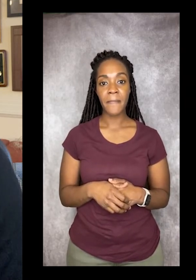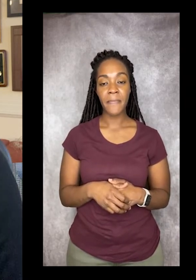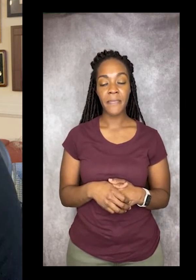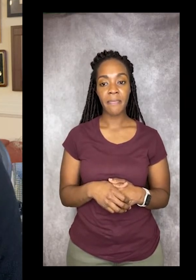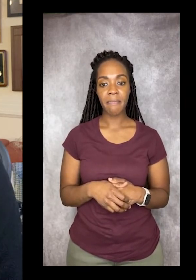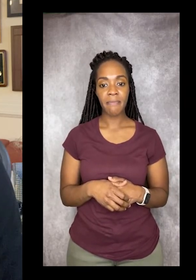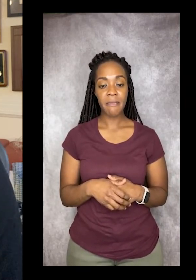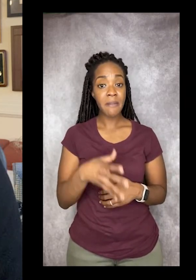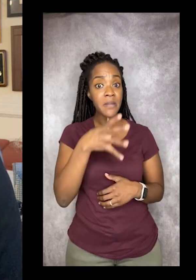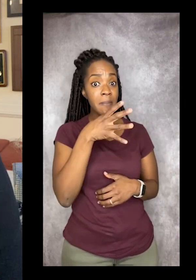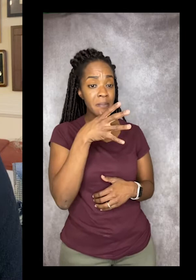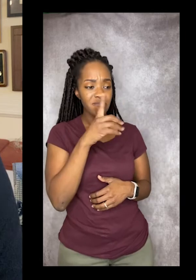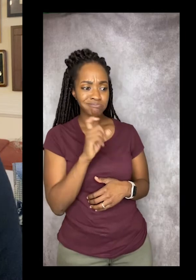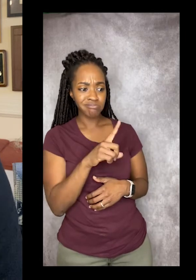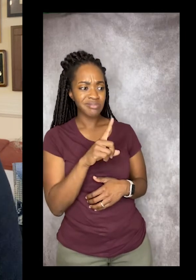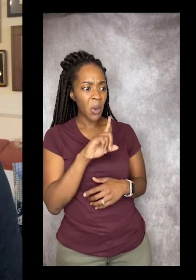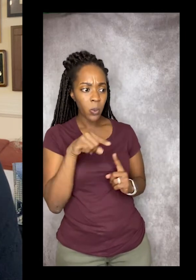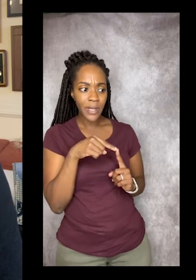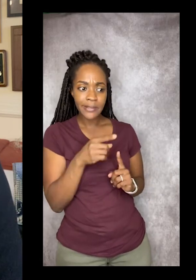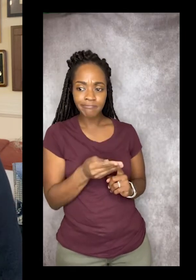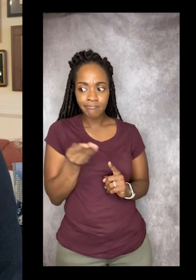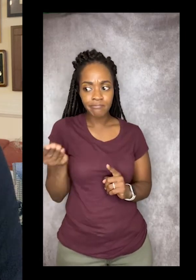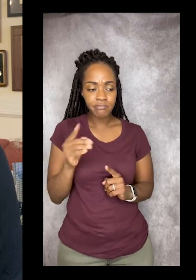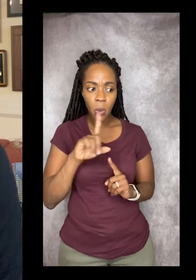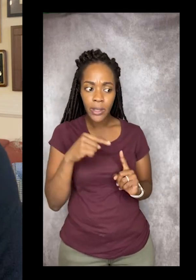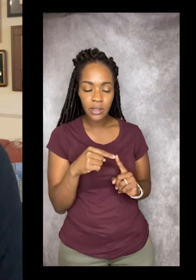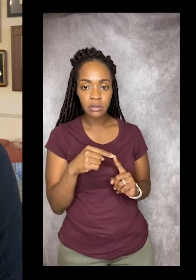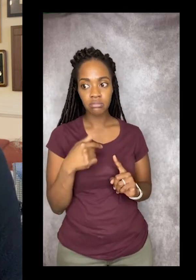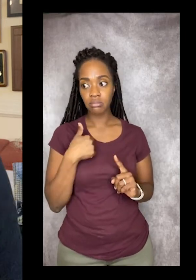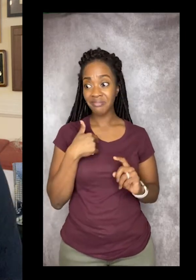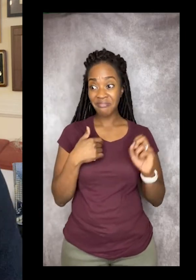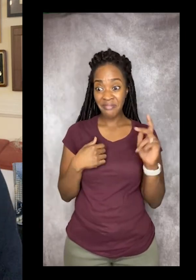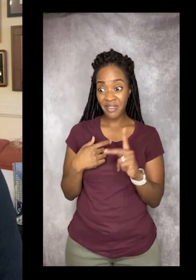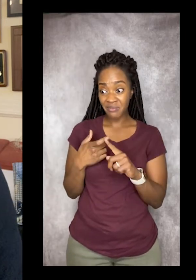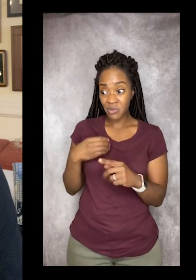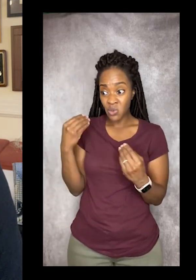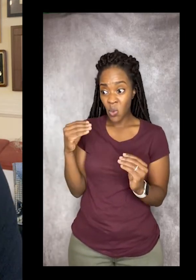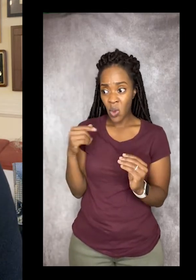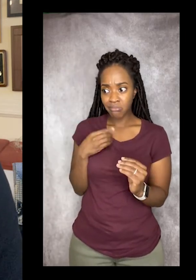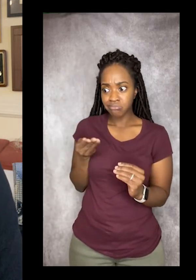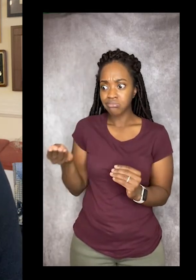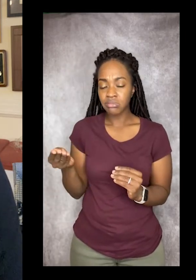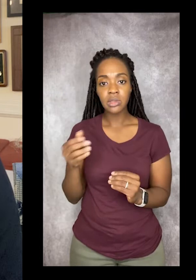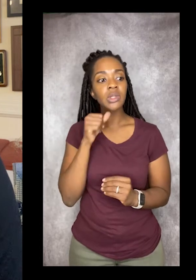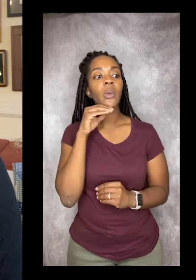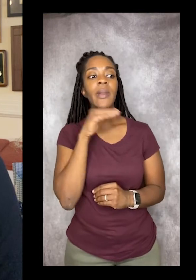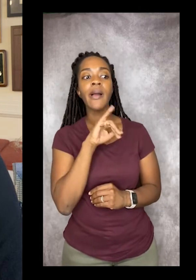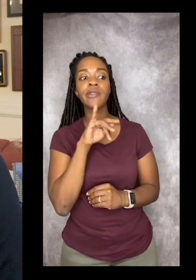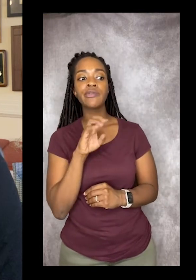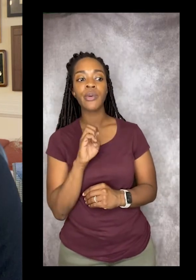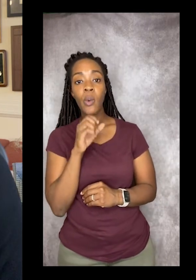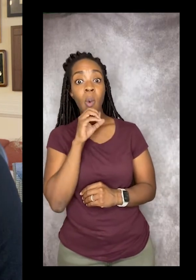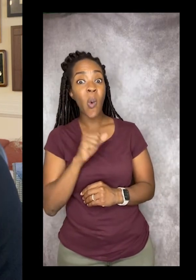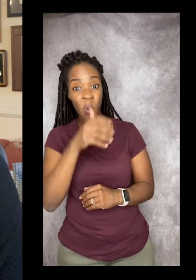When did you give it to him? His mom asked. When I came from the store. Don't lie, Joe, the old